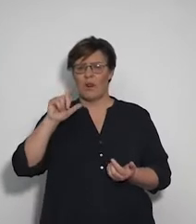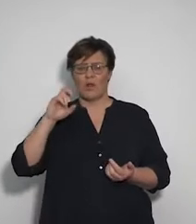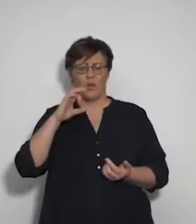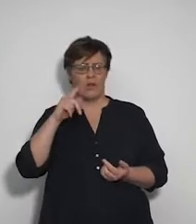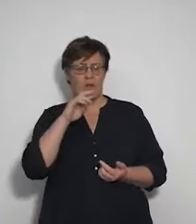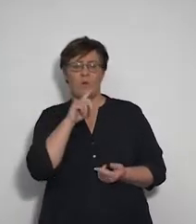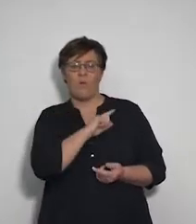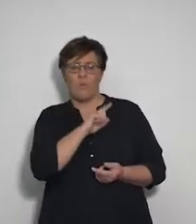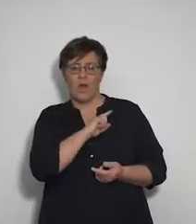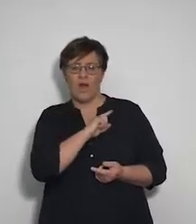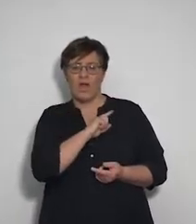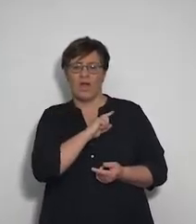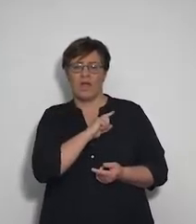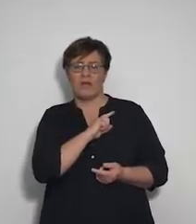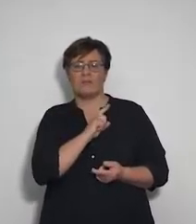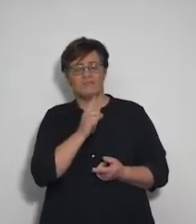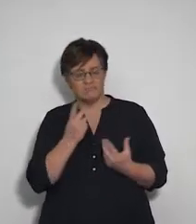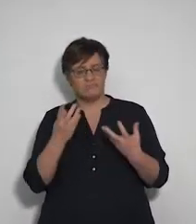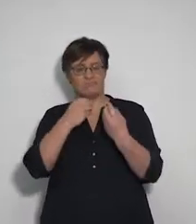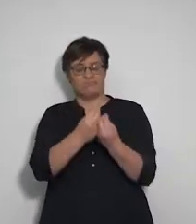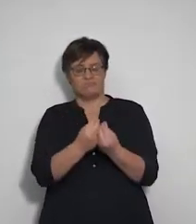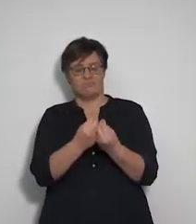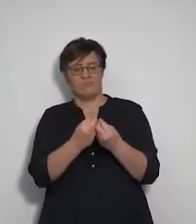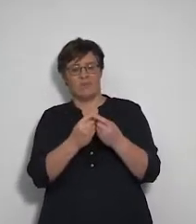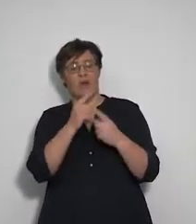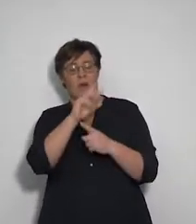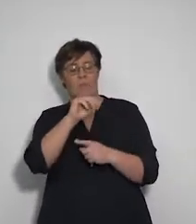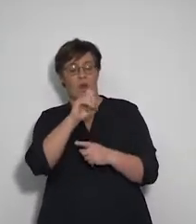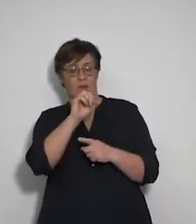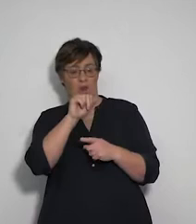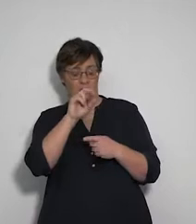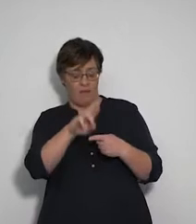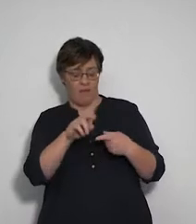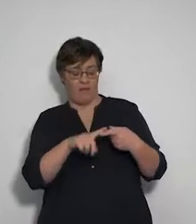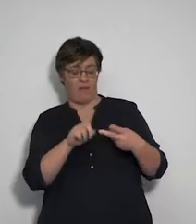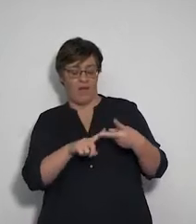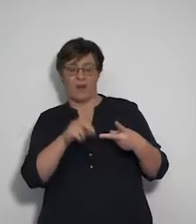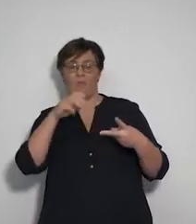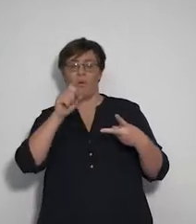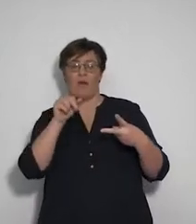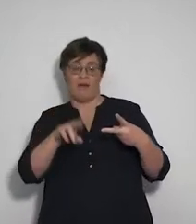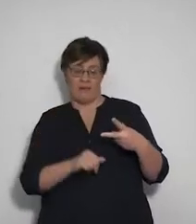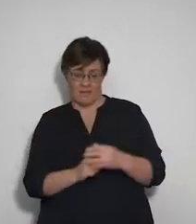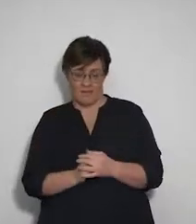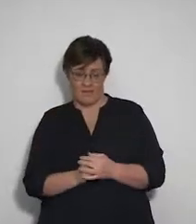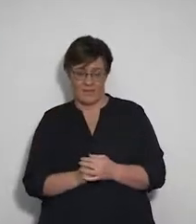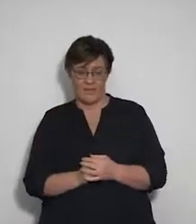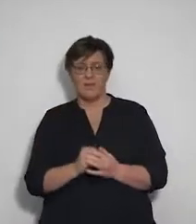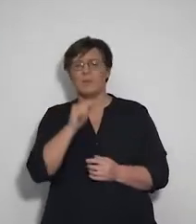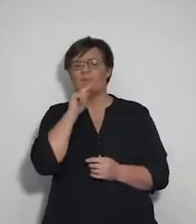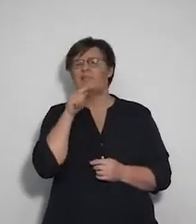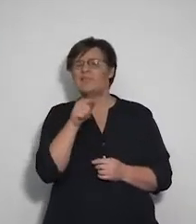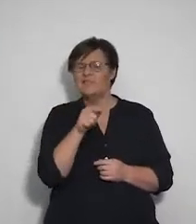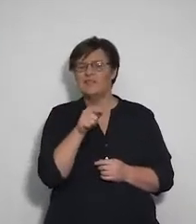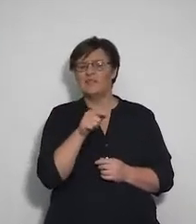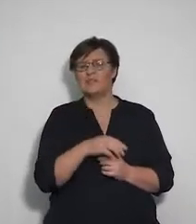covalent compound, right? So water is molecular as well as polar. So this is all about in terms